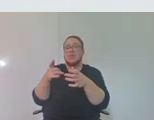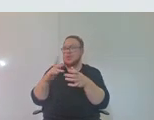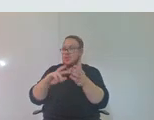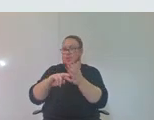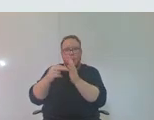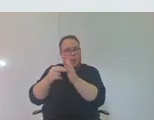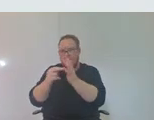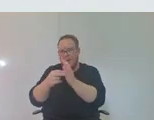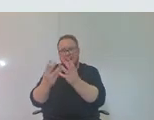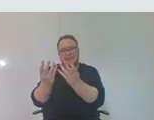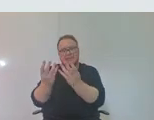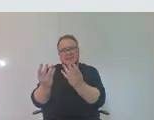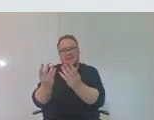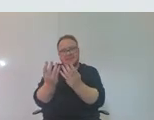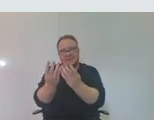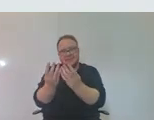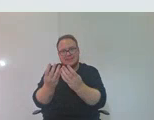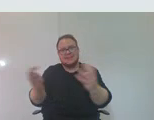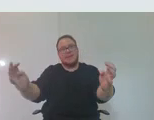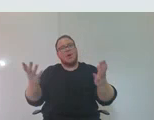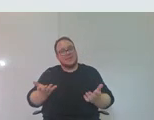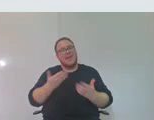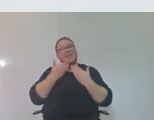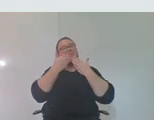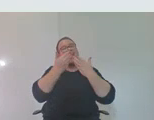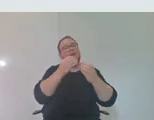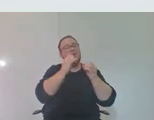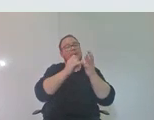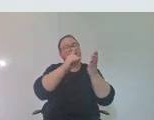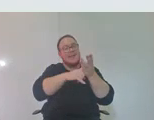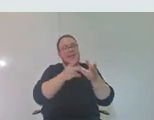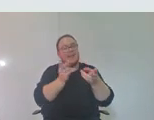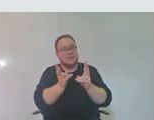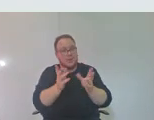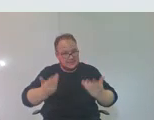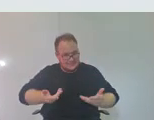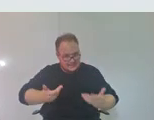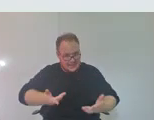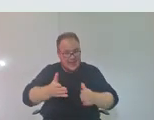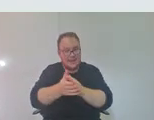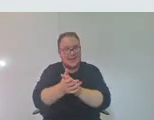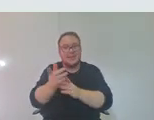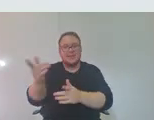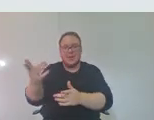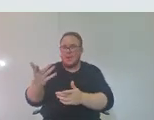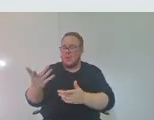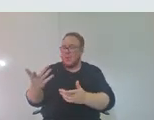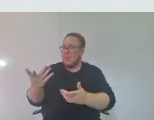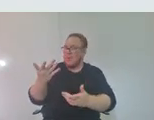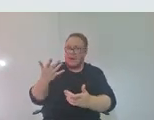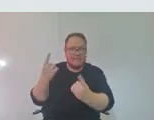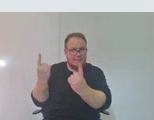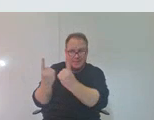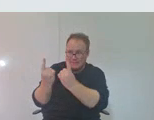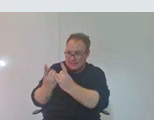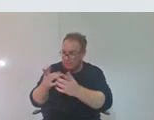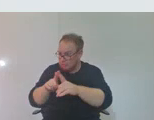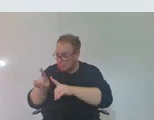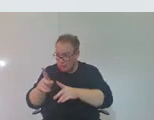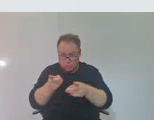comms and engagement team. Thank you to our British Sign Language interpreters, who I have to say, given the material that you've been trying